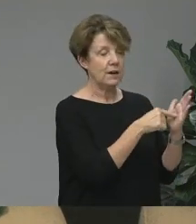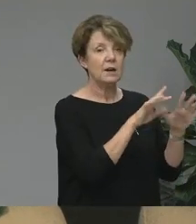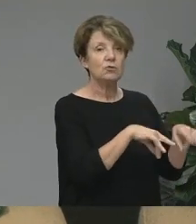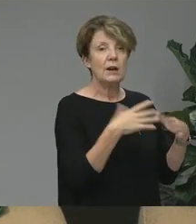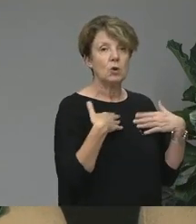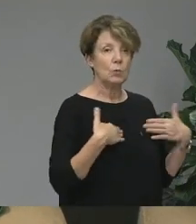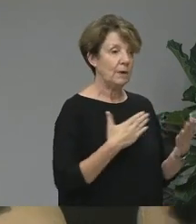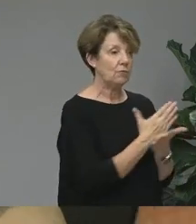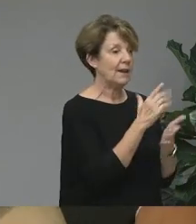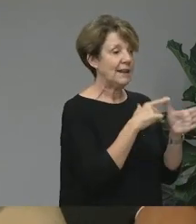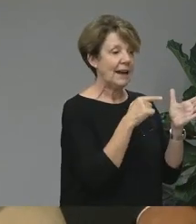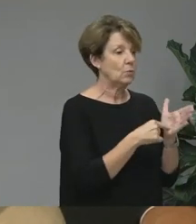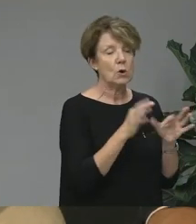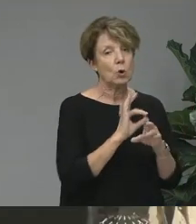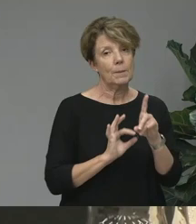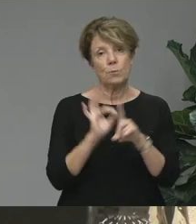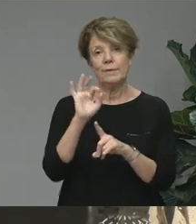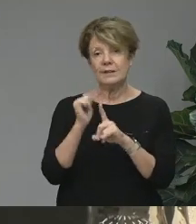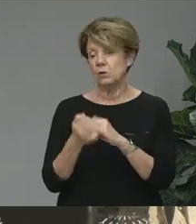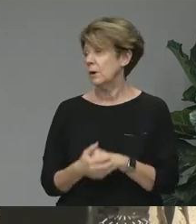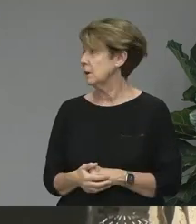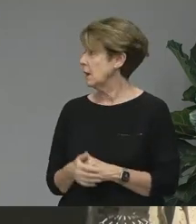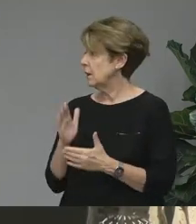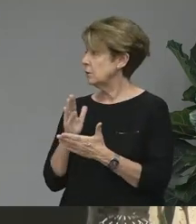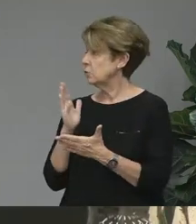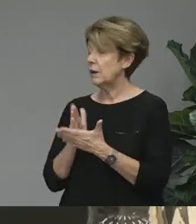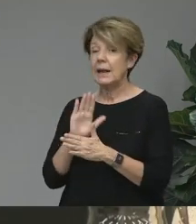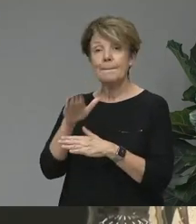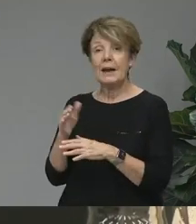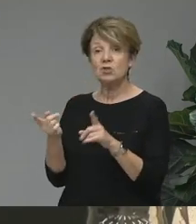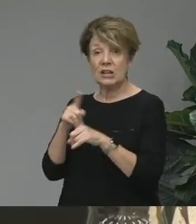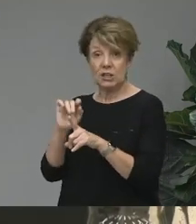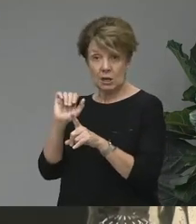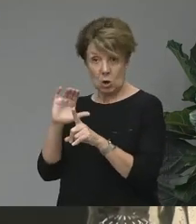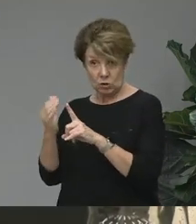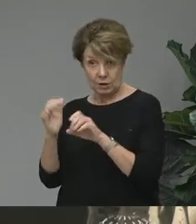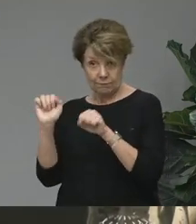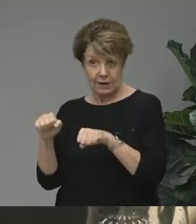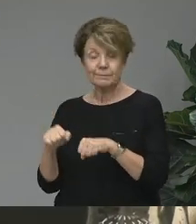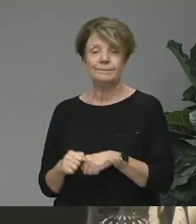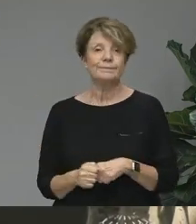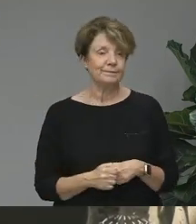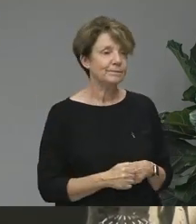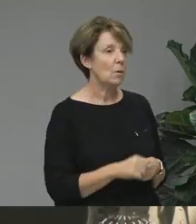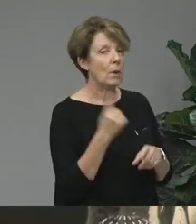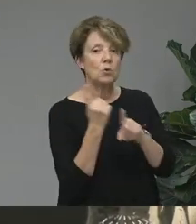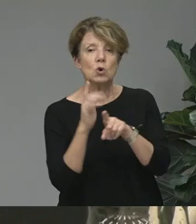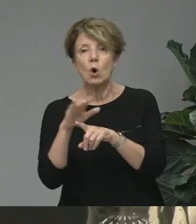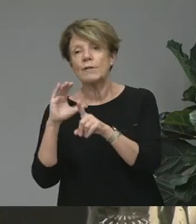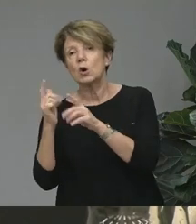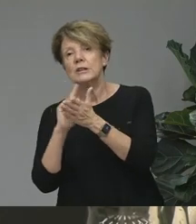the situation at all. So it's about changing culture. And we'll come to a question about culture later